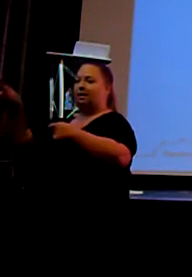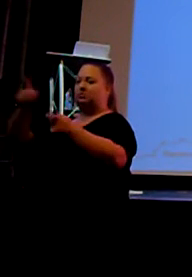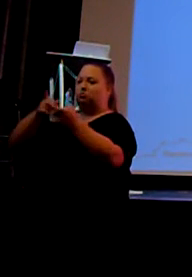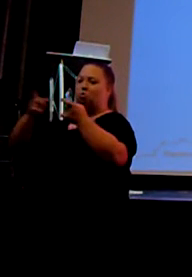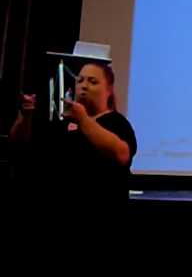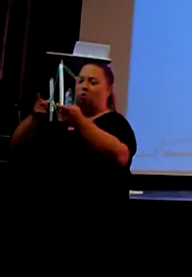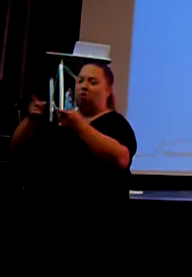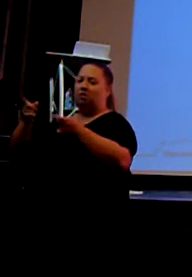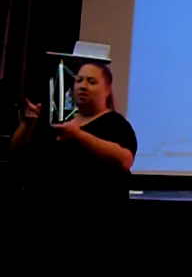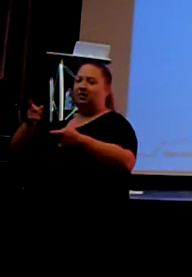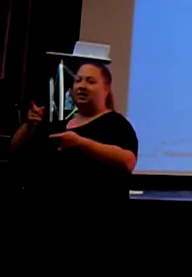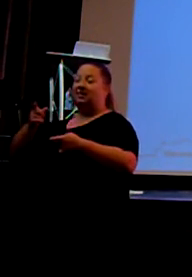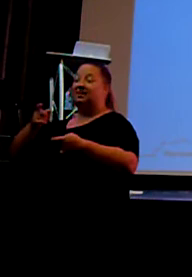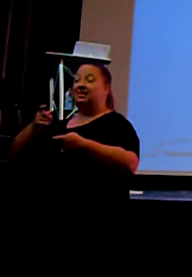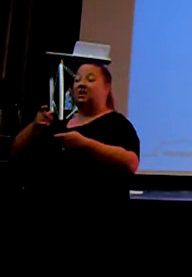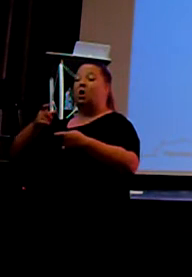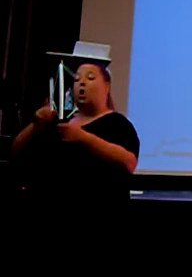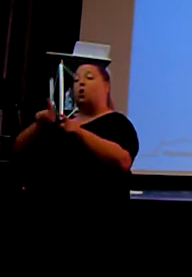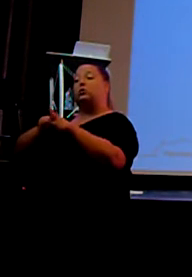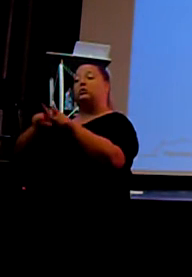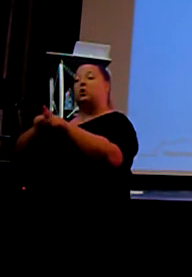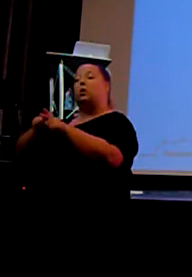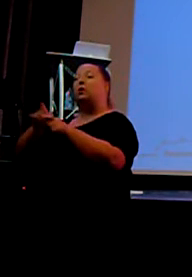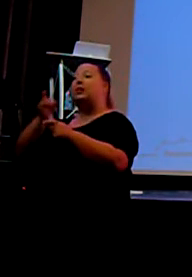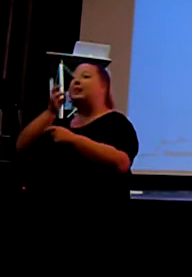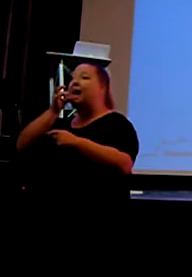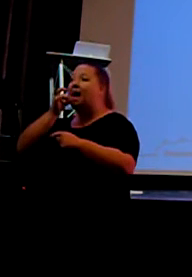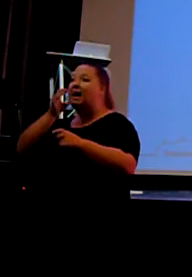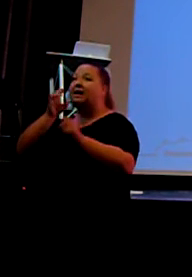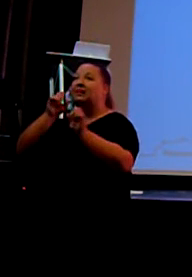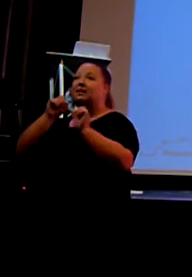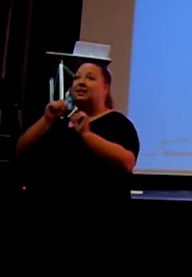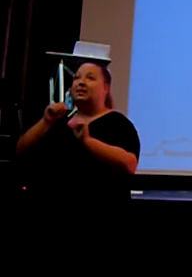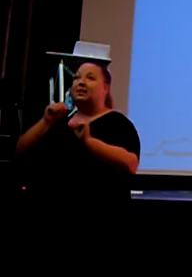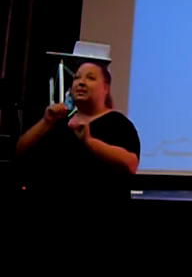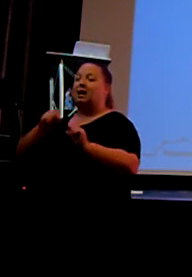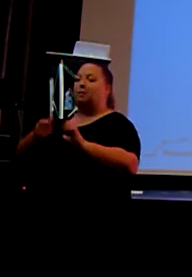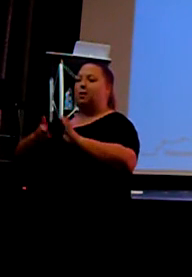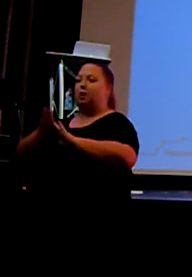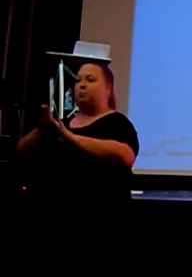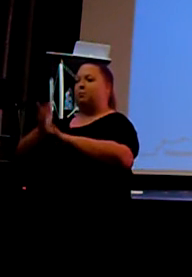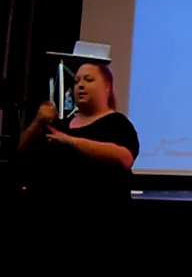Daylight, can we operate when it's dark?